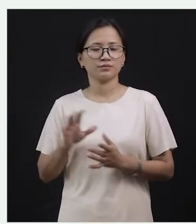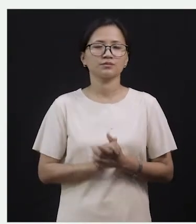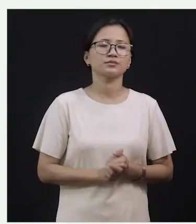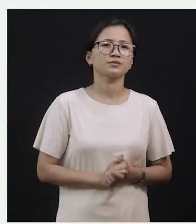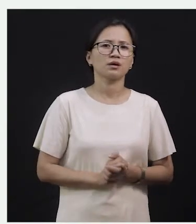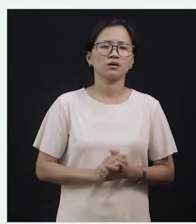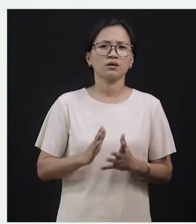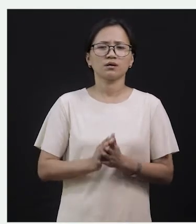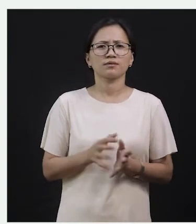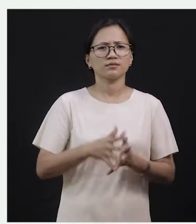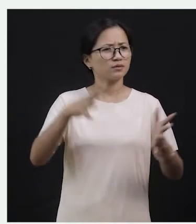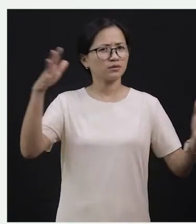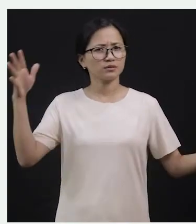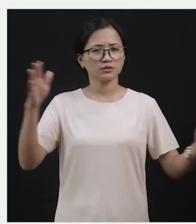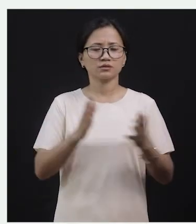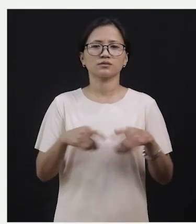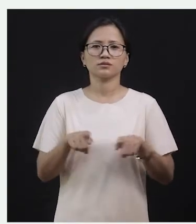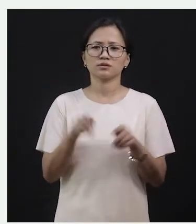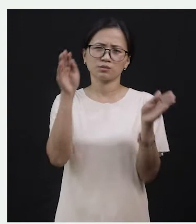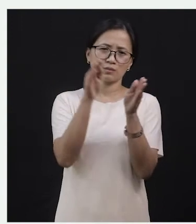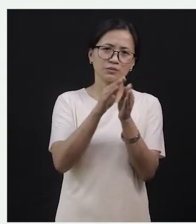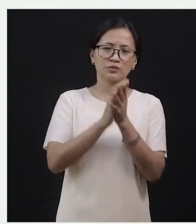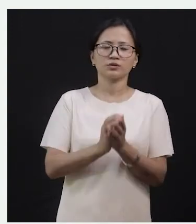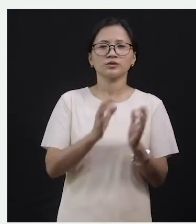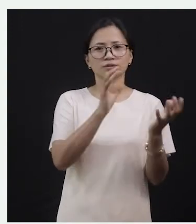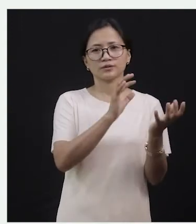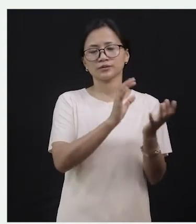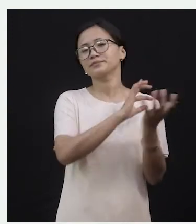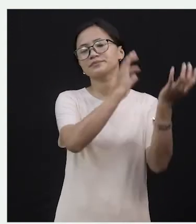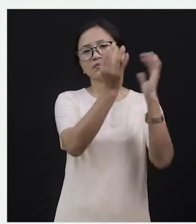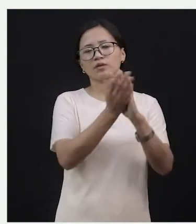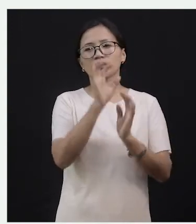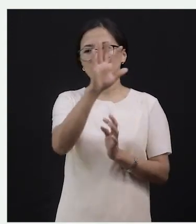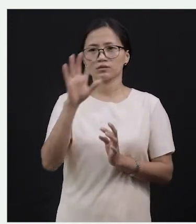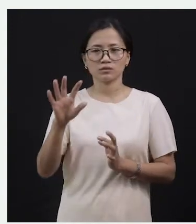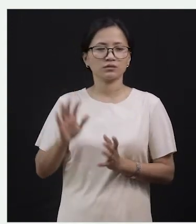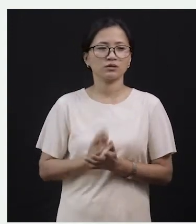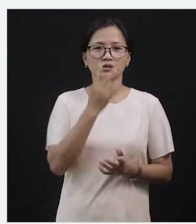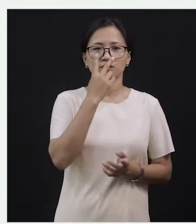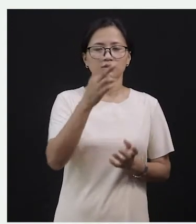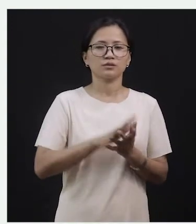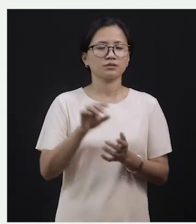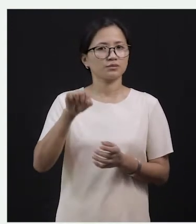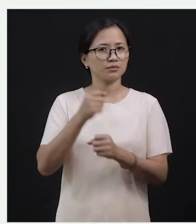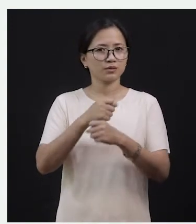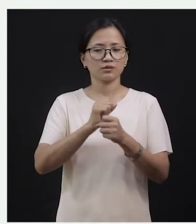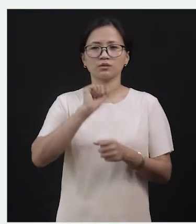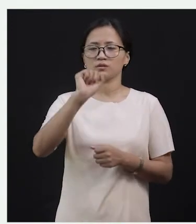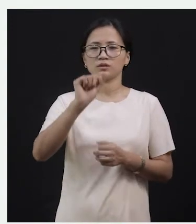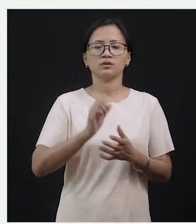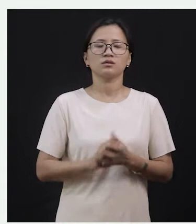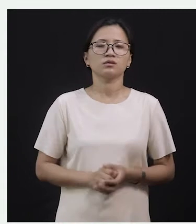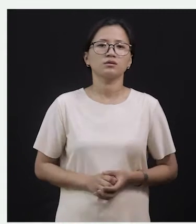Now the largest and the smallest continent, here in this picture you can see, you can make out by yourself